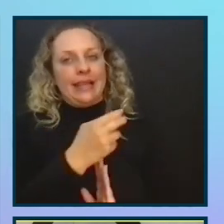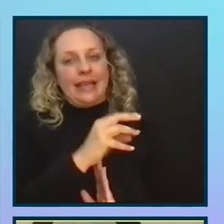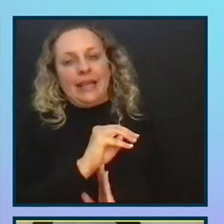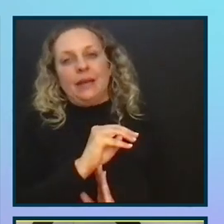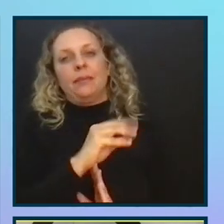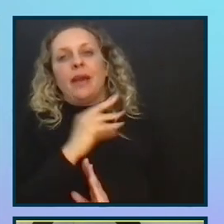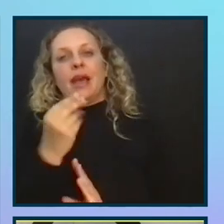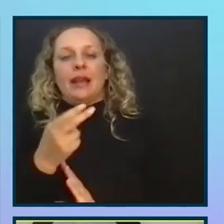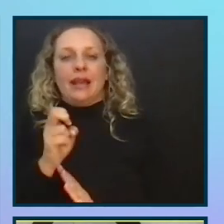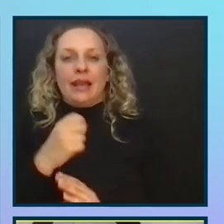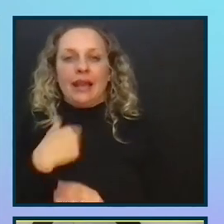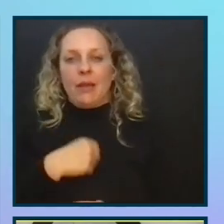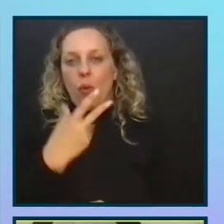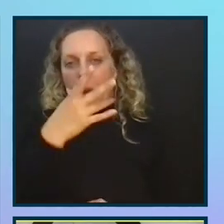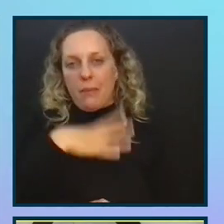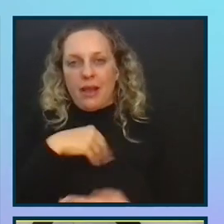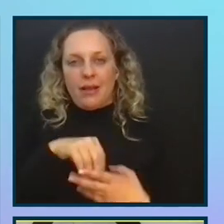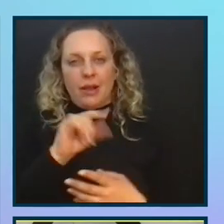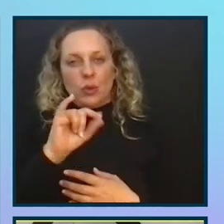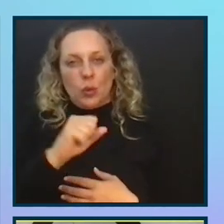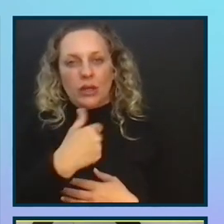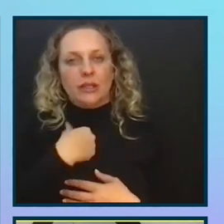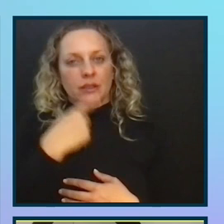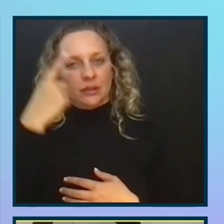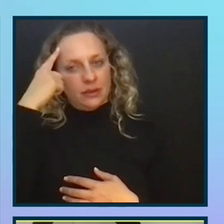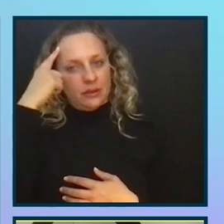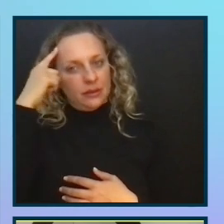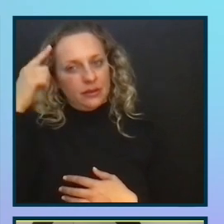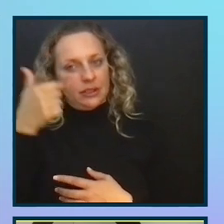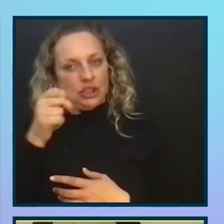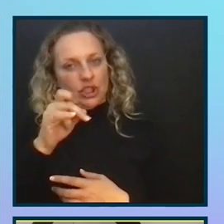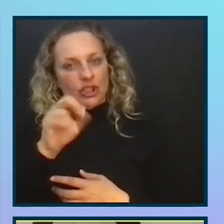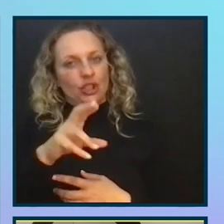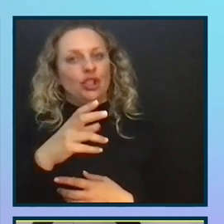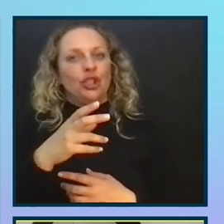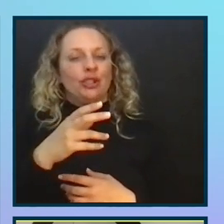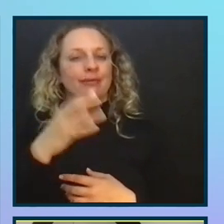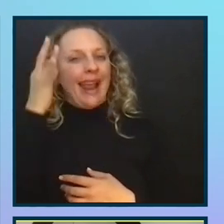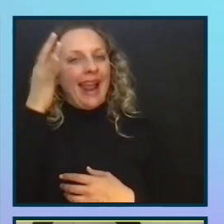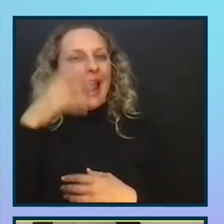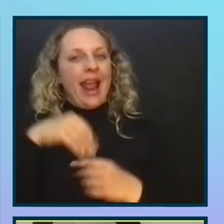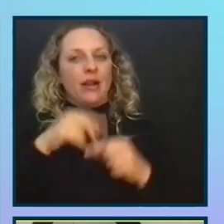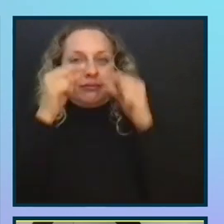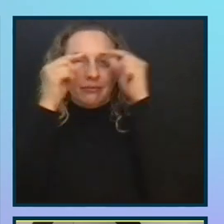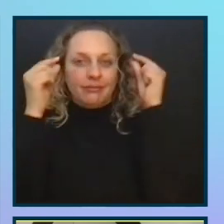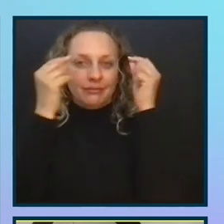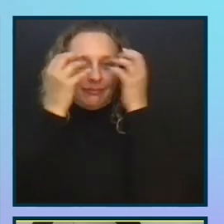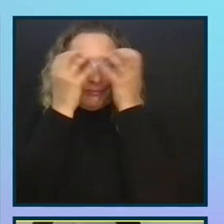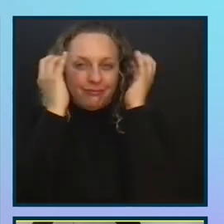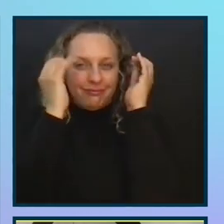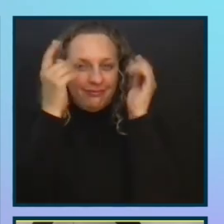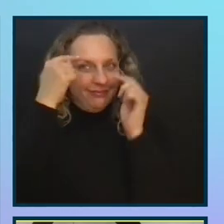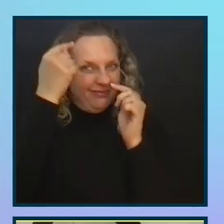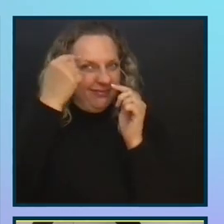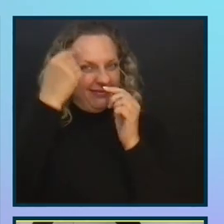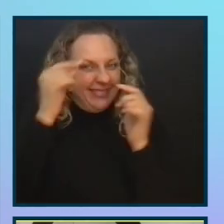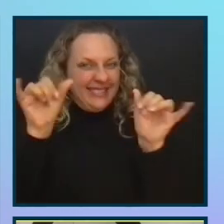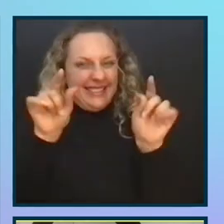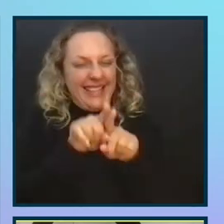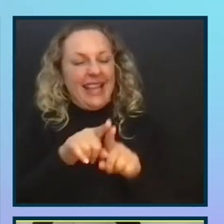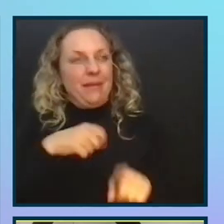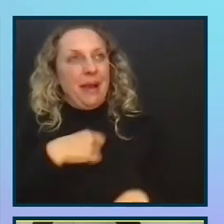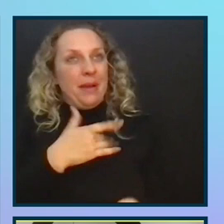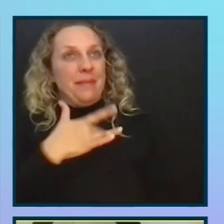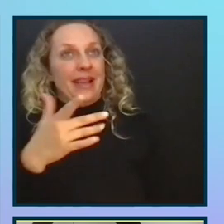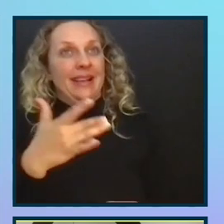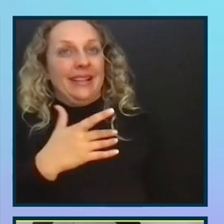I'm a white male in my 20s. I have dark ginger hair with some fairly bushy eyebrows that match in color. That's not a usual descriptive feature, I know,